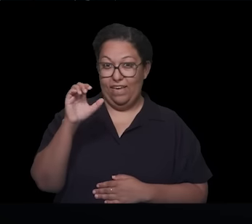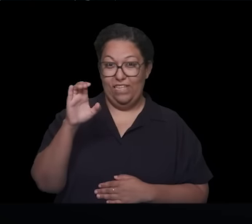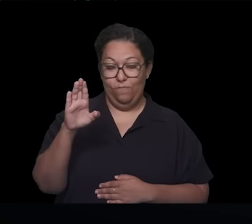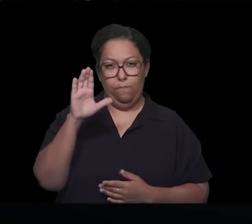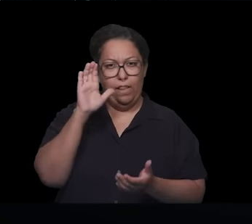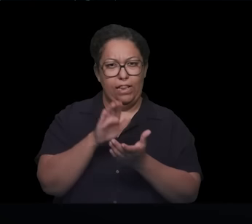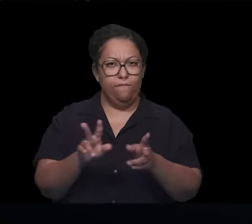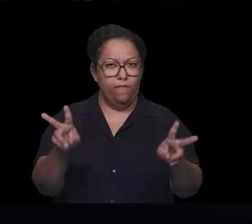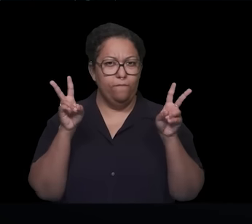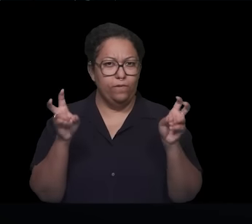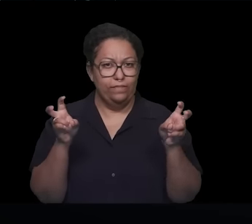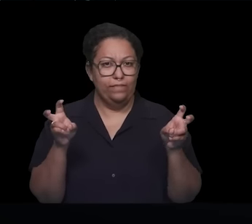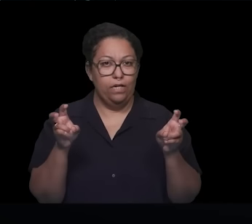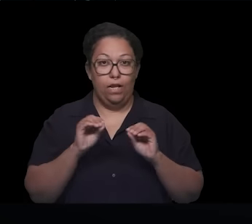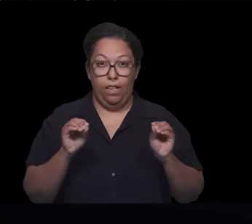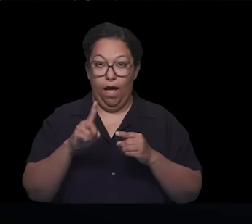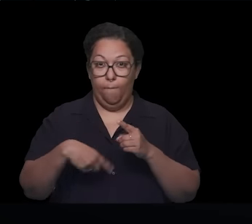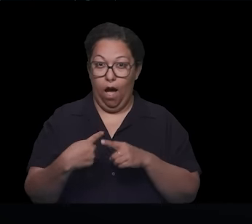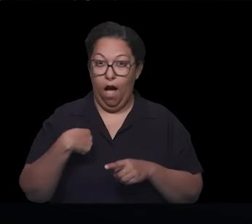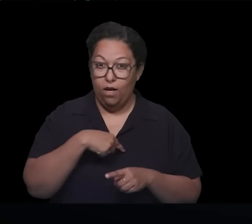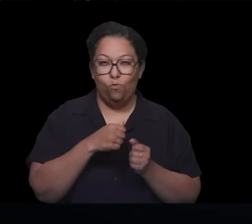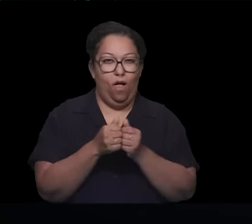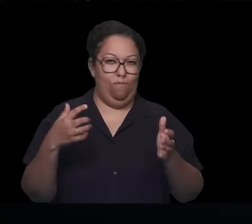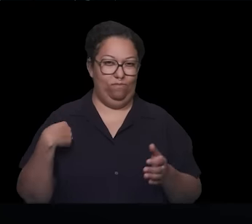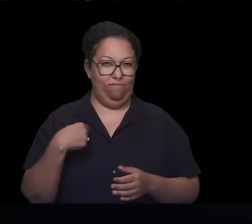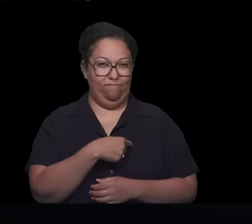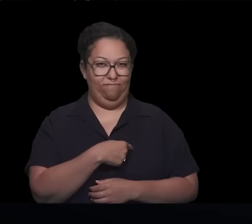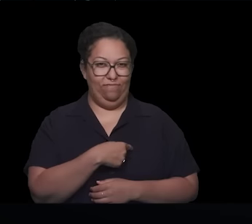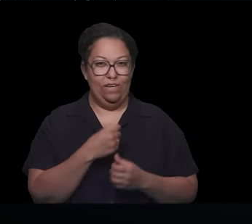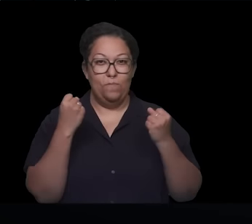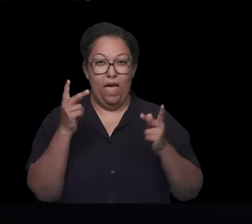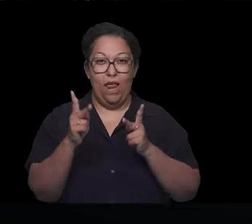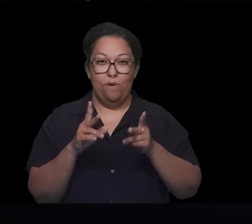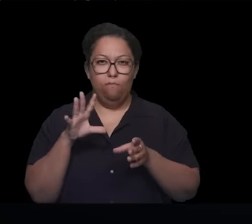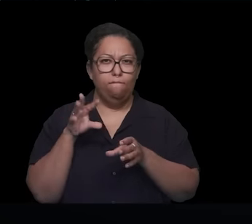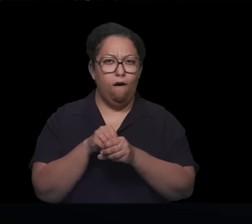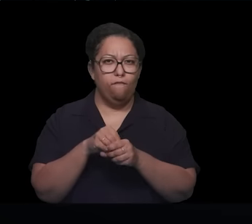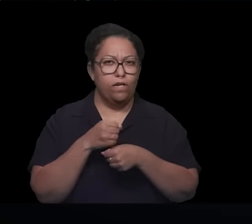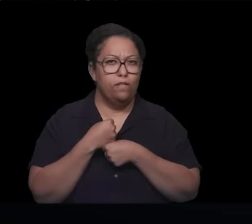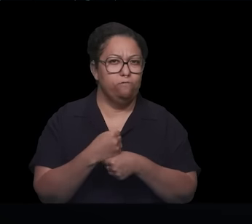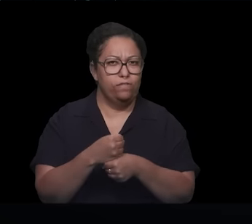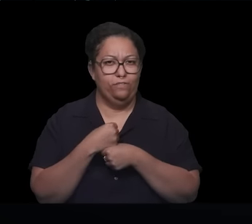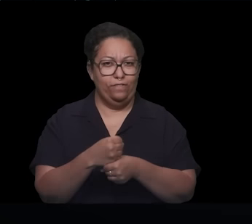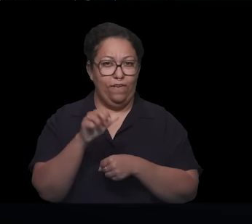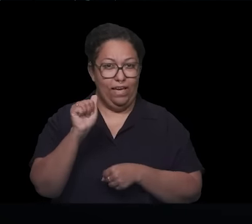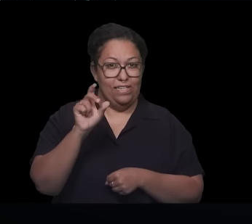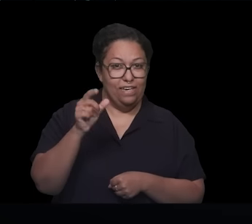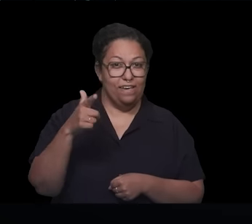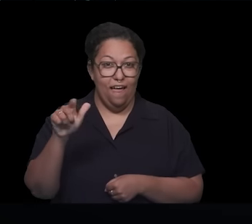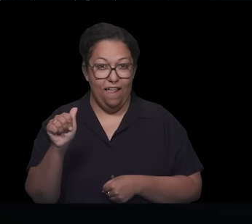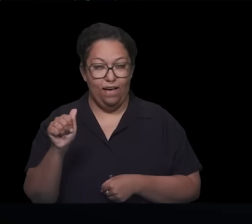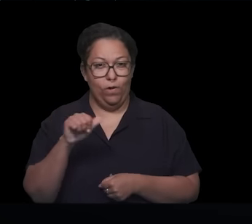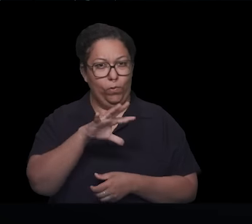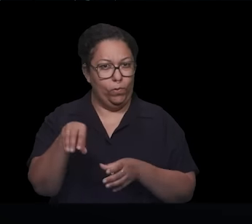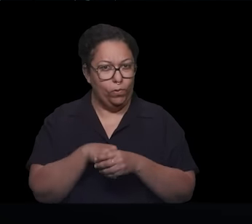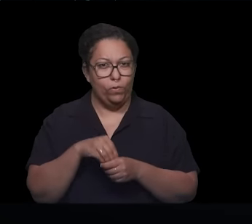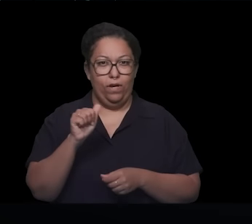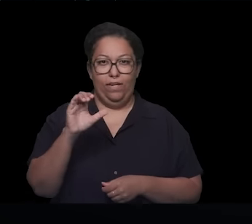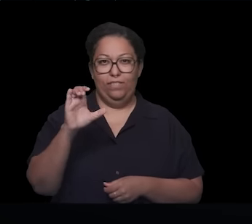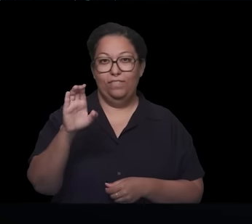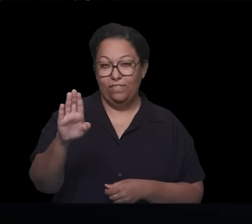Because the ACB believed in the expression, nothing about us without us, many people were involved in the creation of the AD